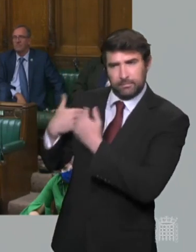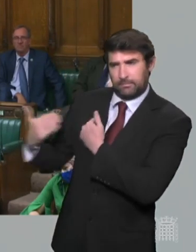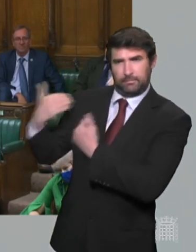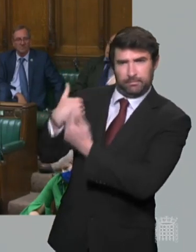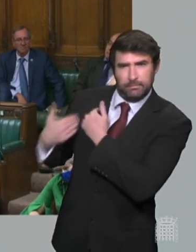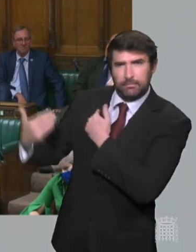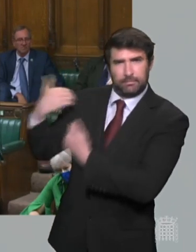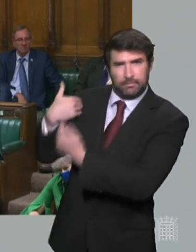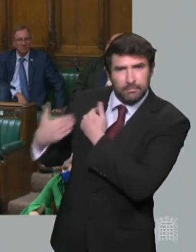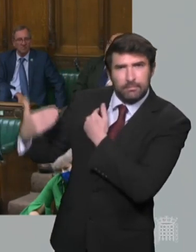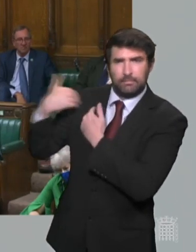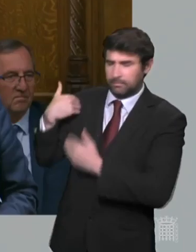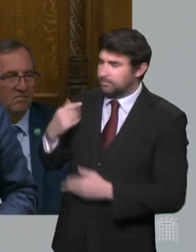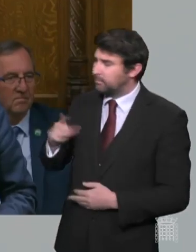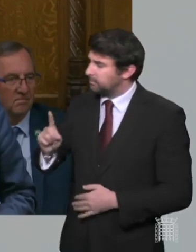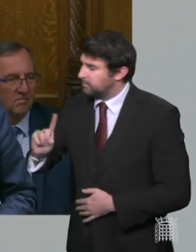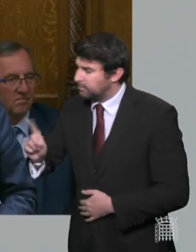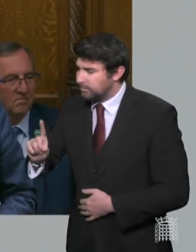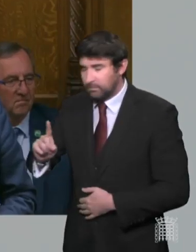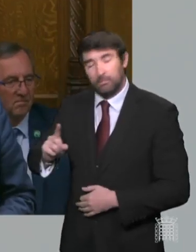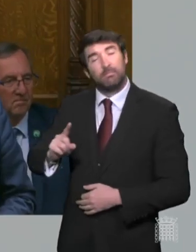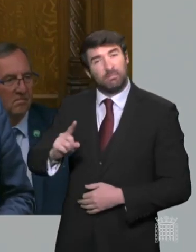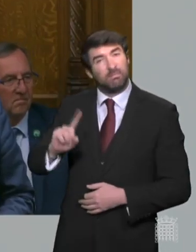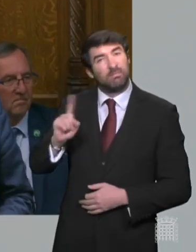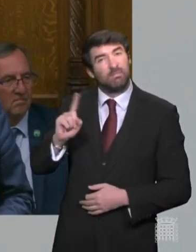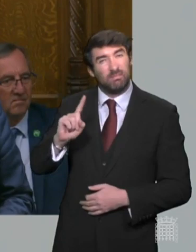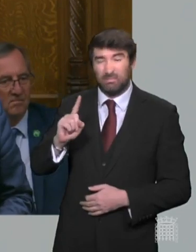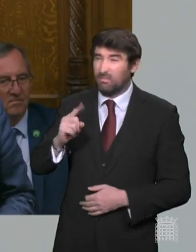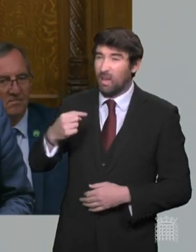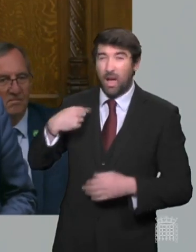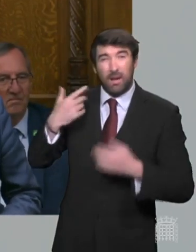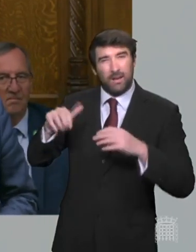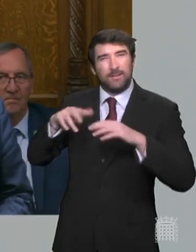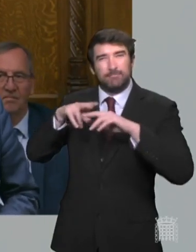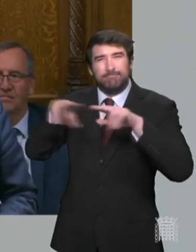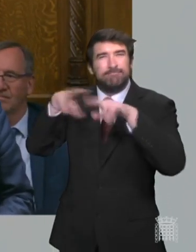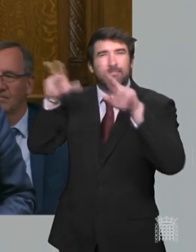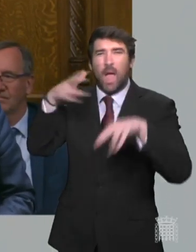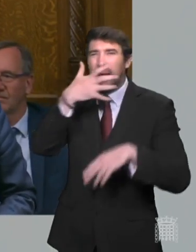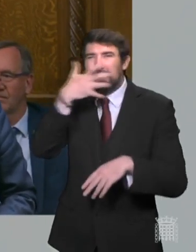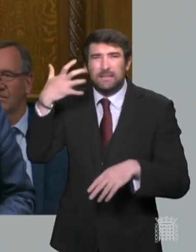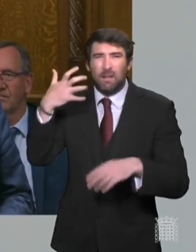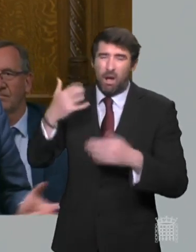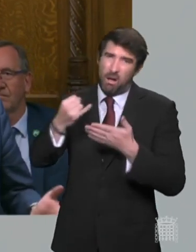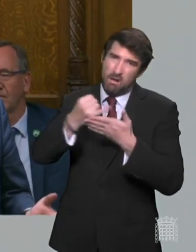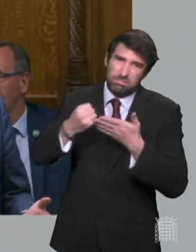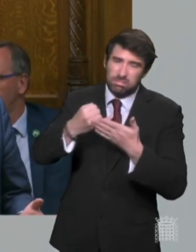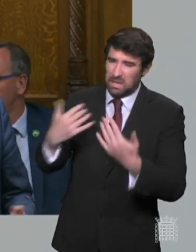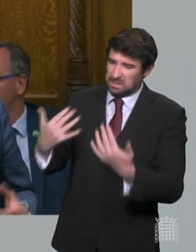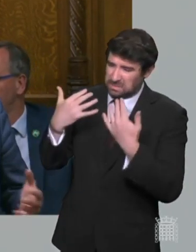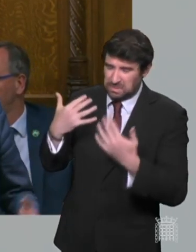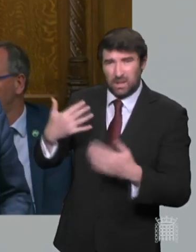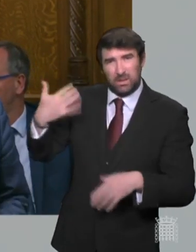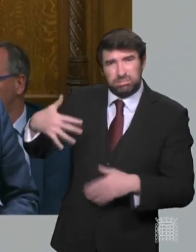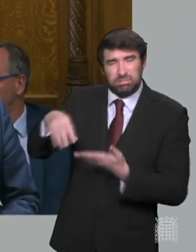tepid radiator powered by an inefficient and expensive air source heating unit, worrying about